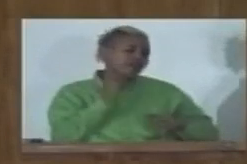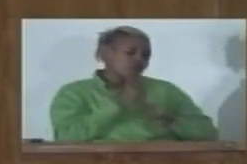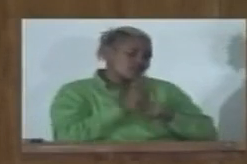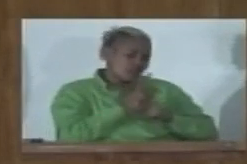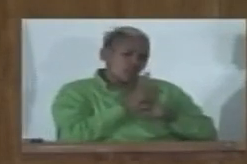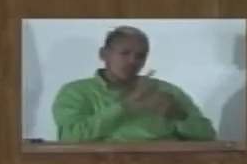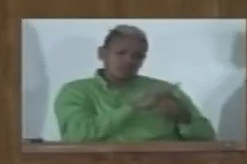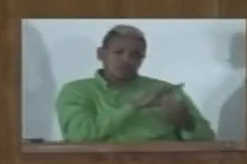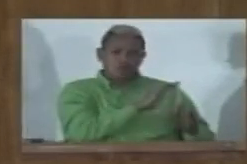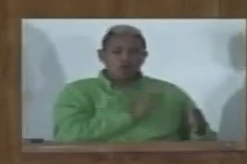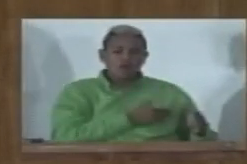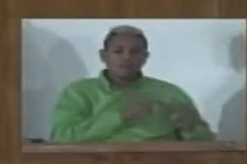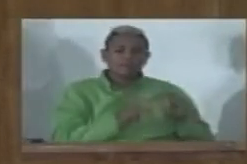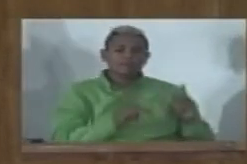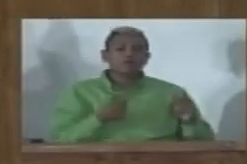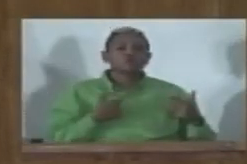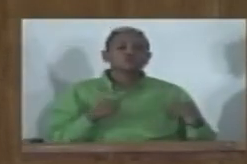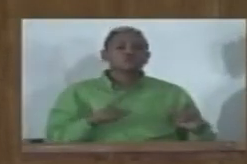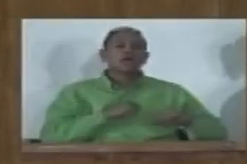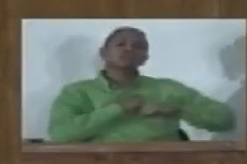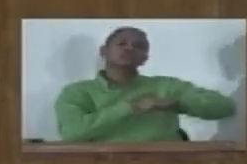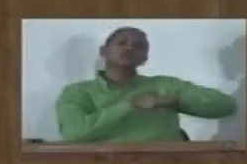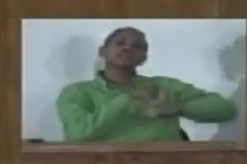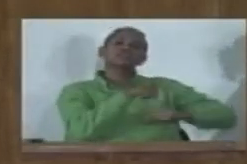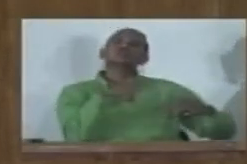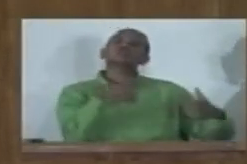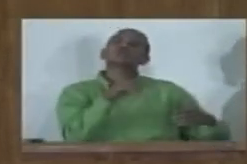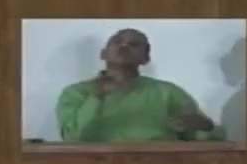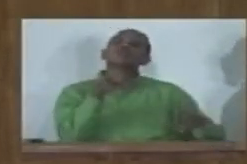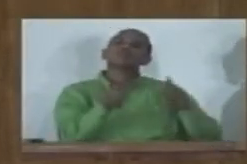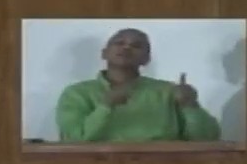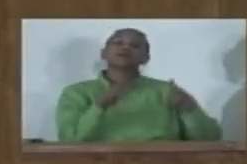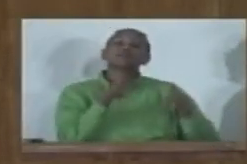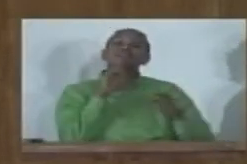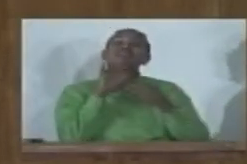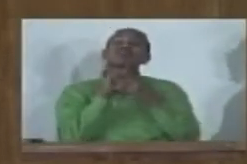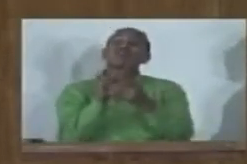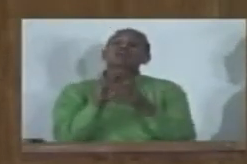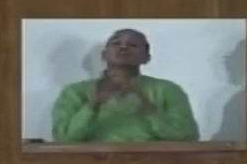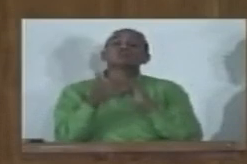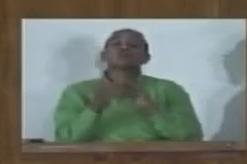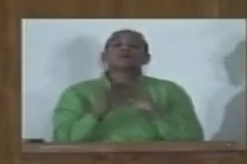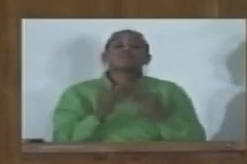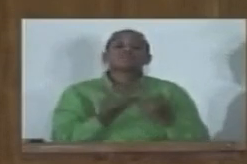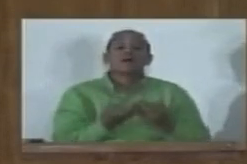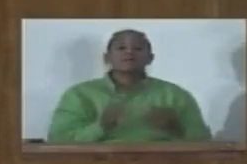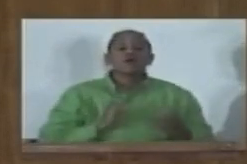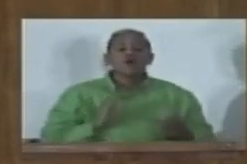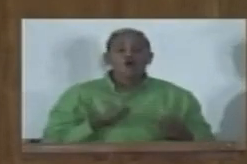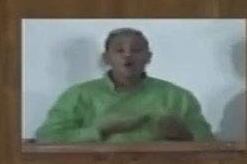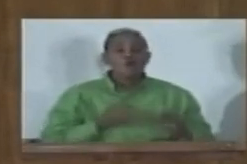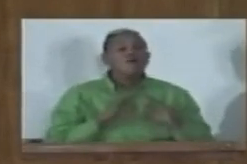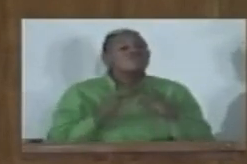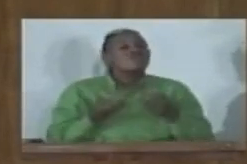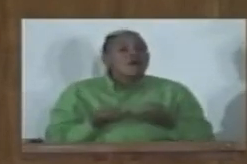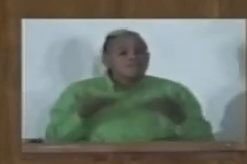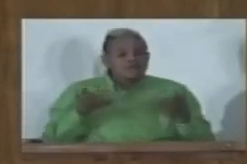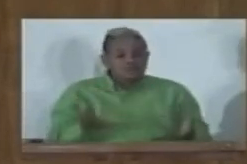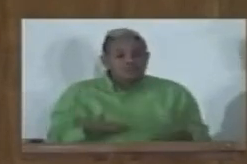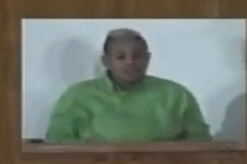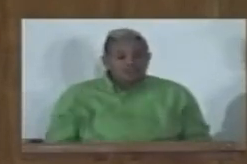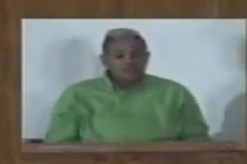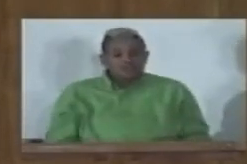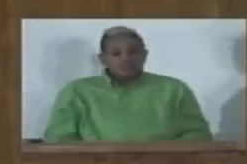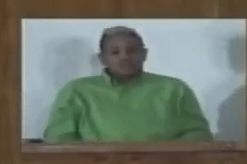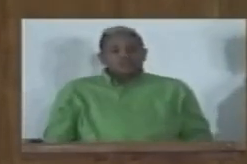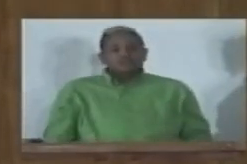people as we seek to protect this group of people among the Jamaican family, our family, Mr. President. And Mr.